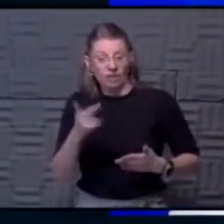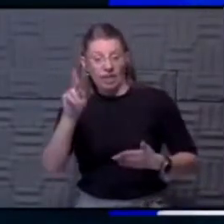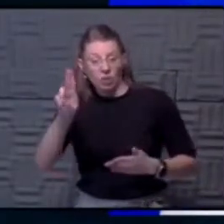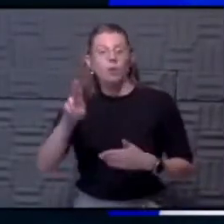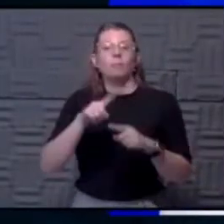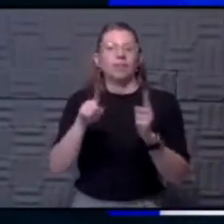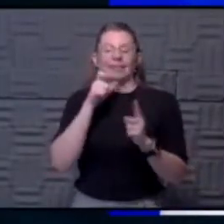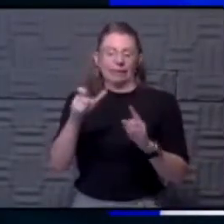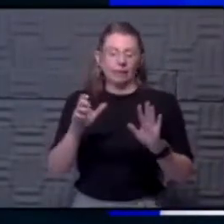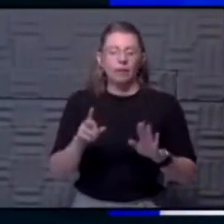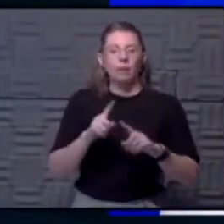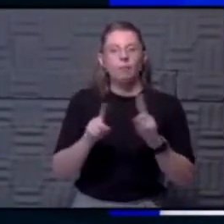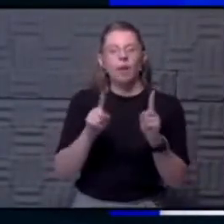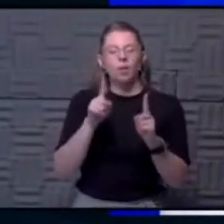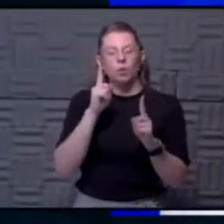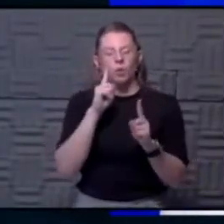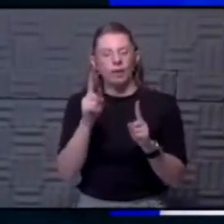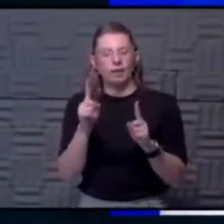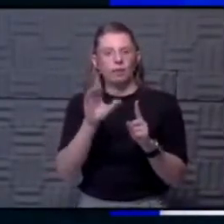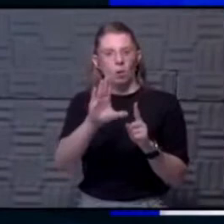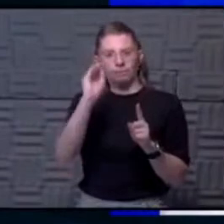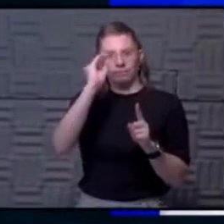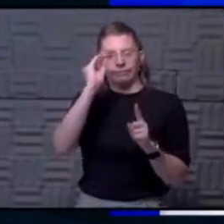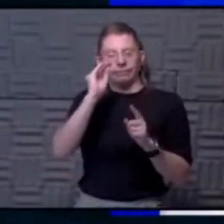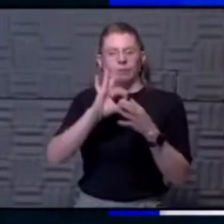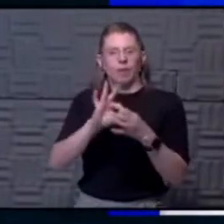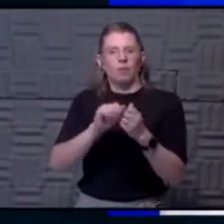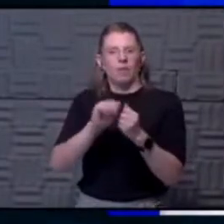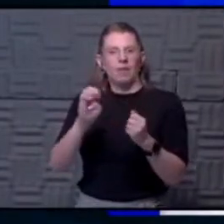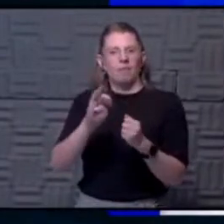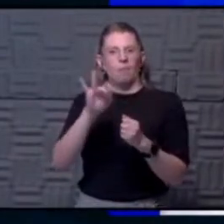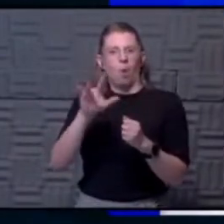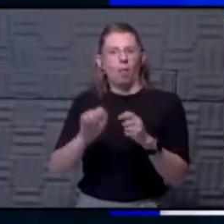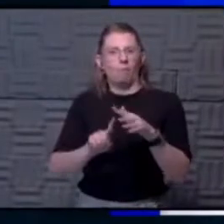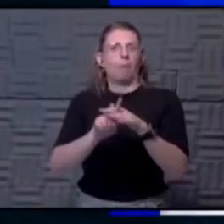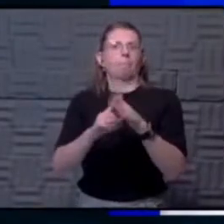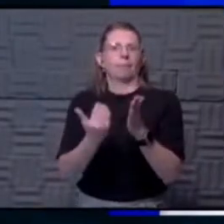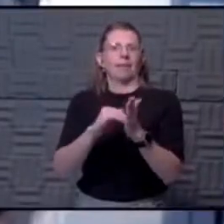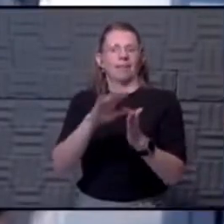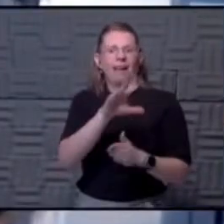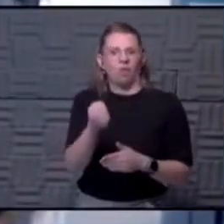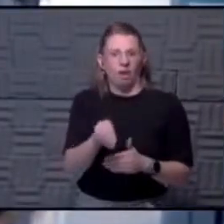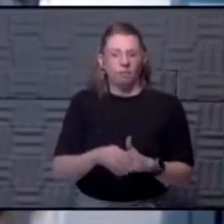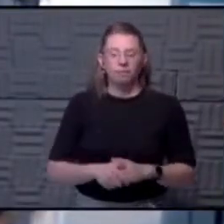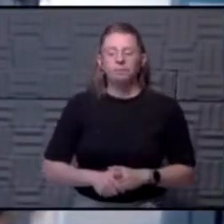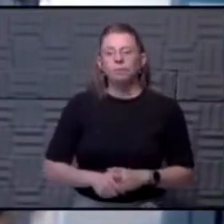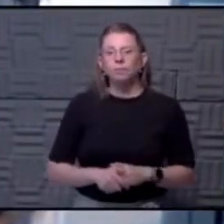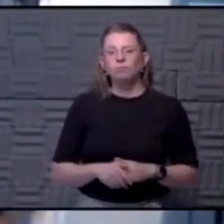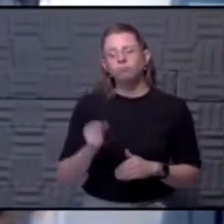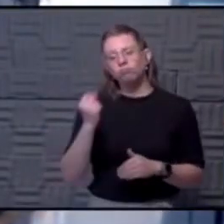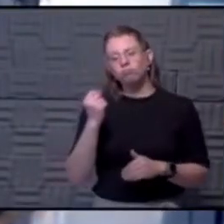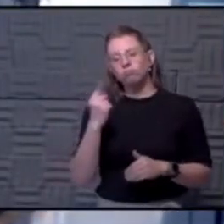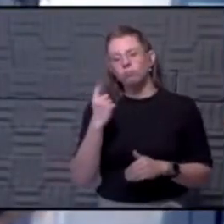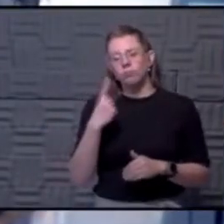about the emergence or reemergence of Ebola in Africa again? Well, it's interesting. I remember Ebola in